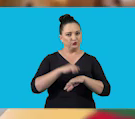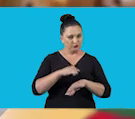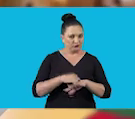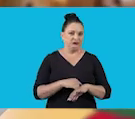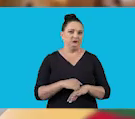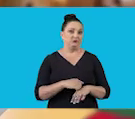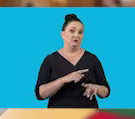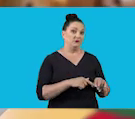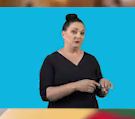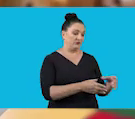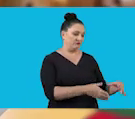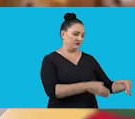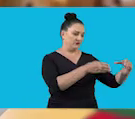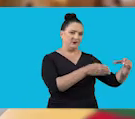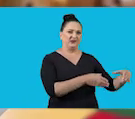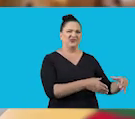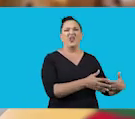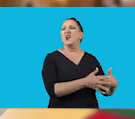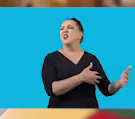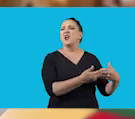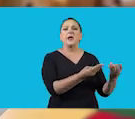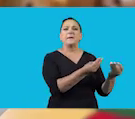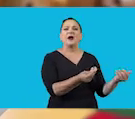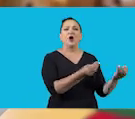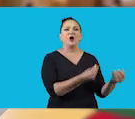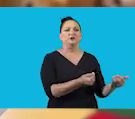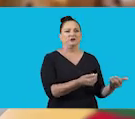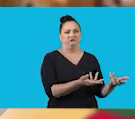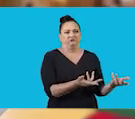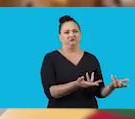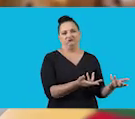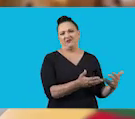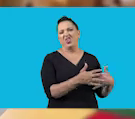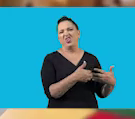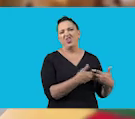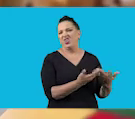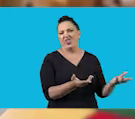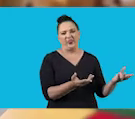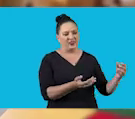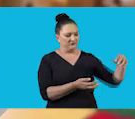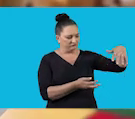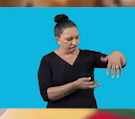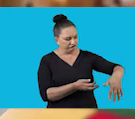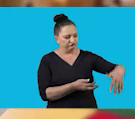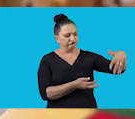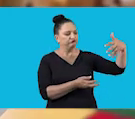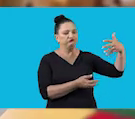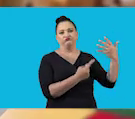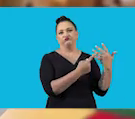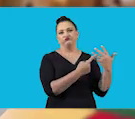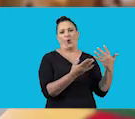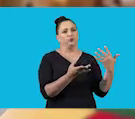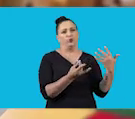Because if you put your hand inside the cake flour or inside any other powder, you can think of a washing powder, for instance. If you put your hand inside there,